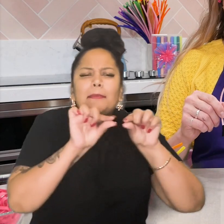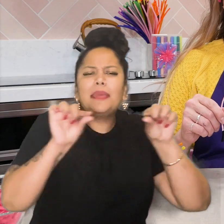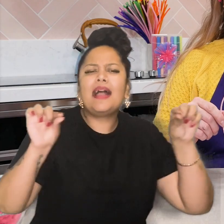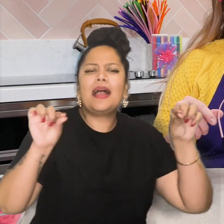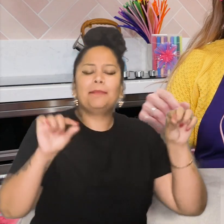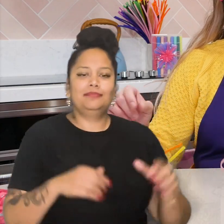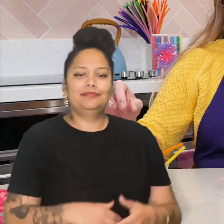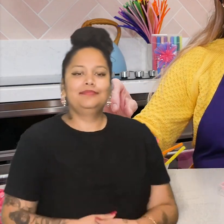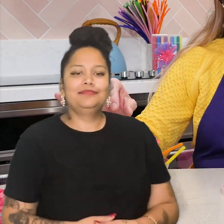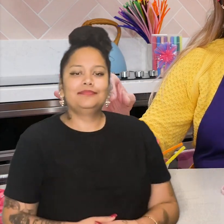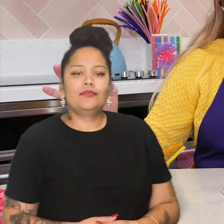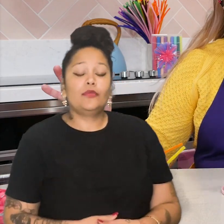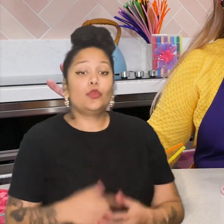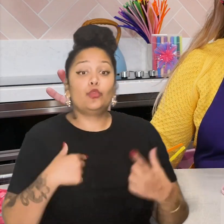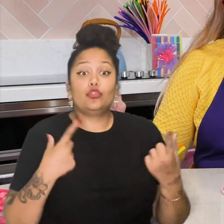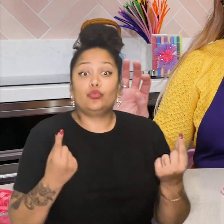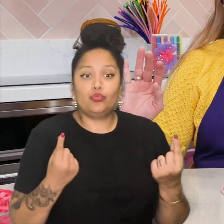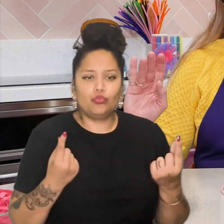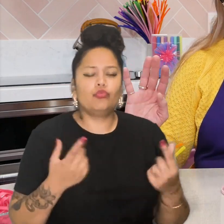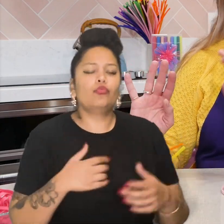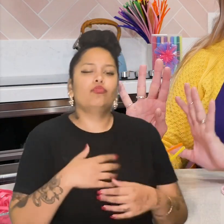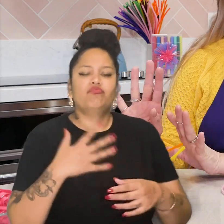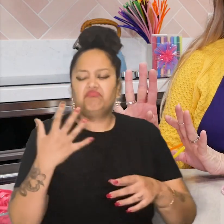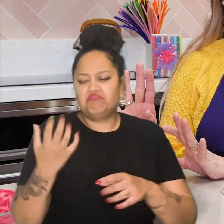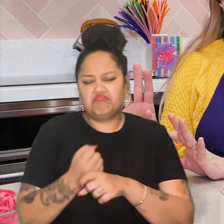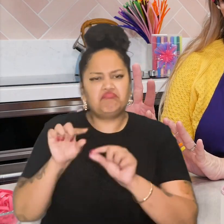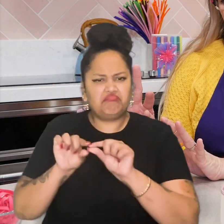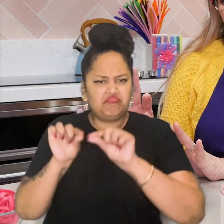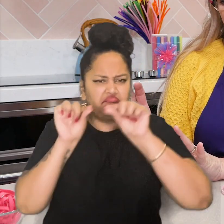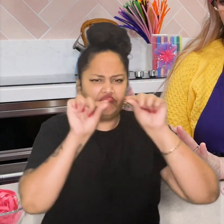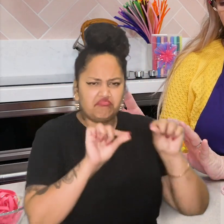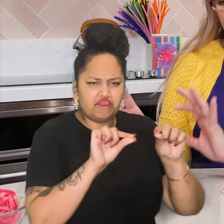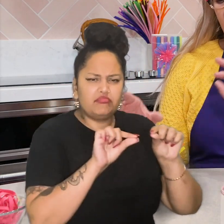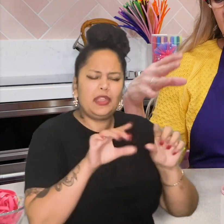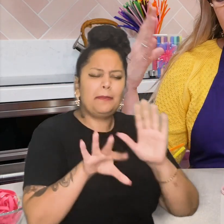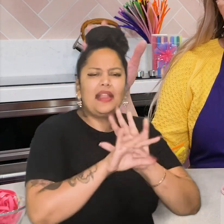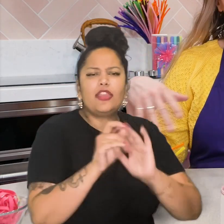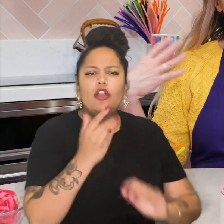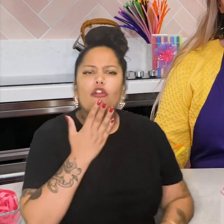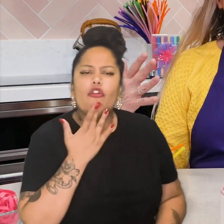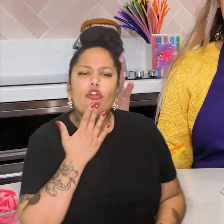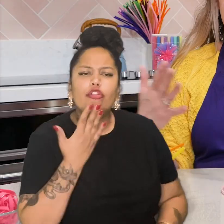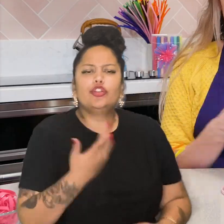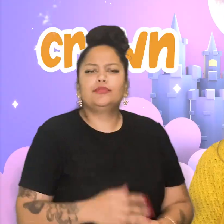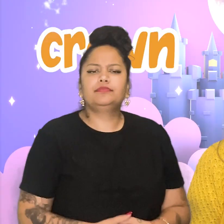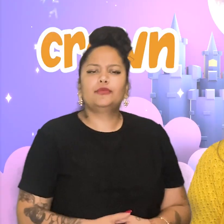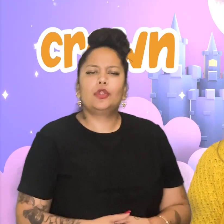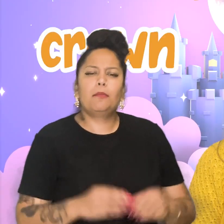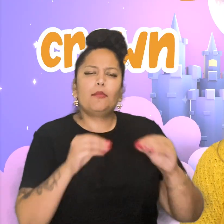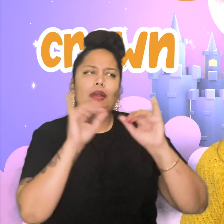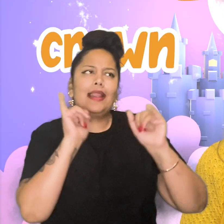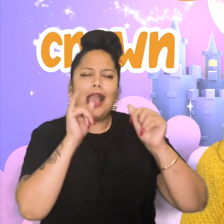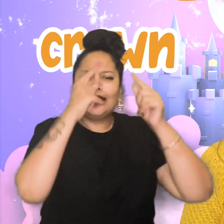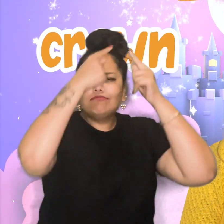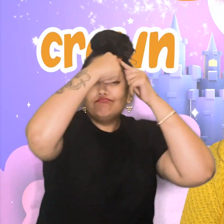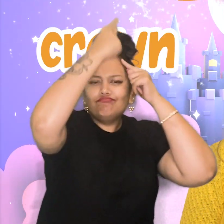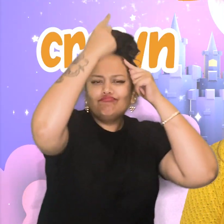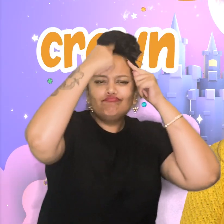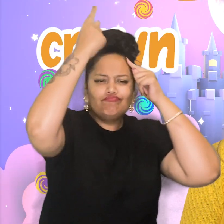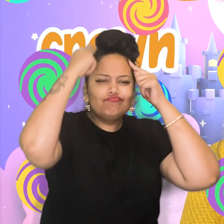do is we're gonna take our pipe cleaners and we should pick a color that kind of looks more like a